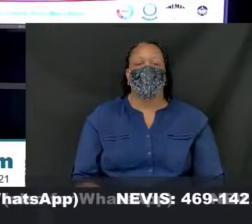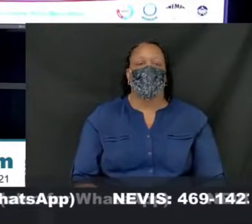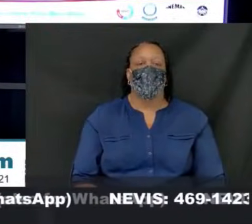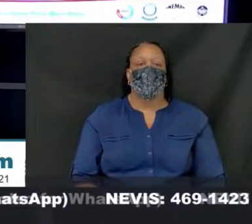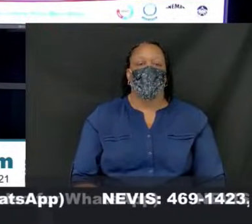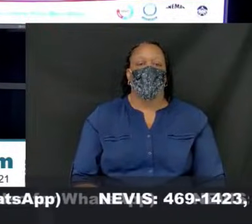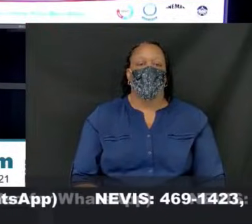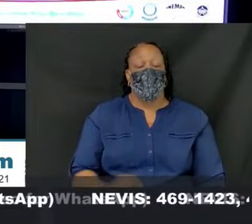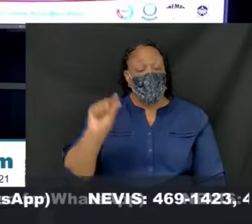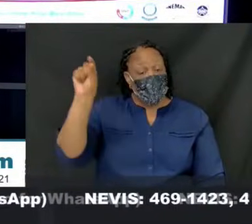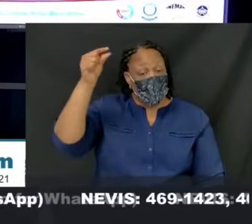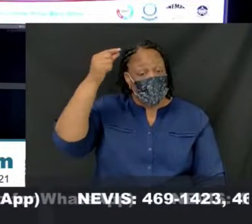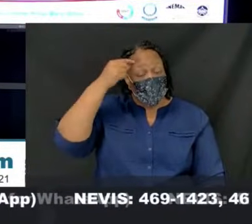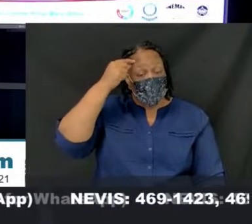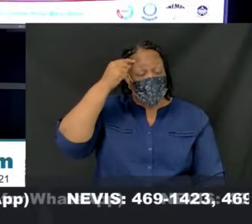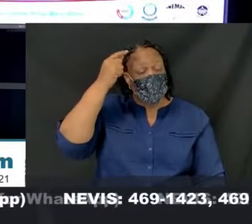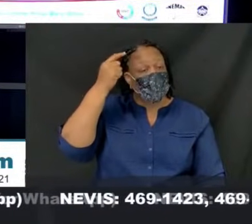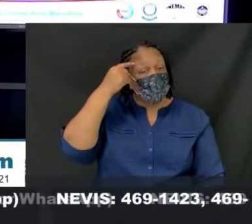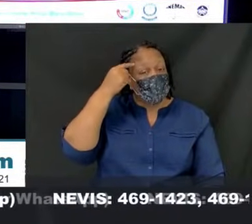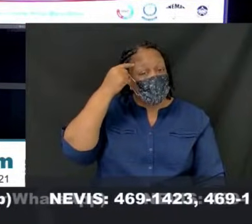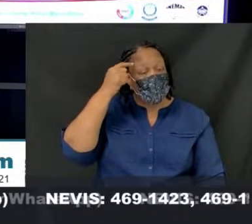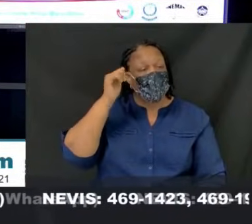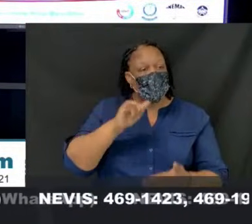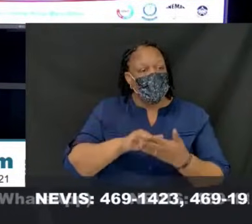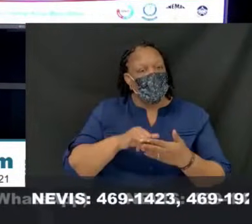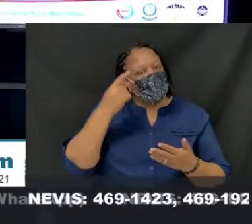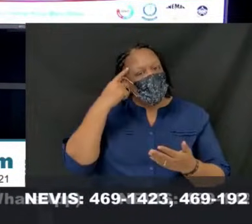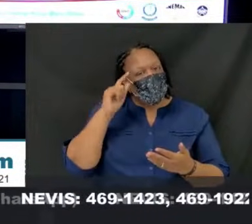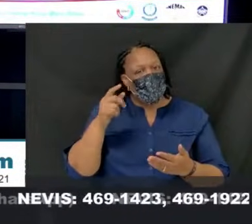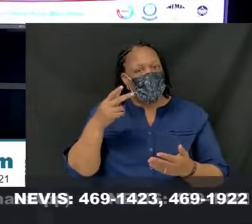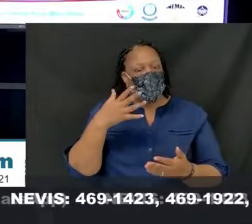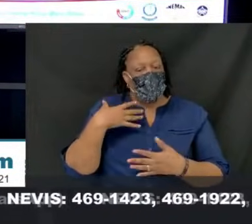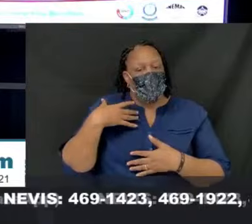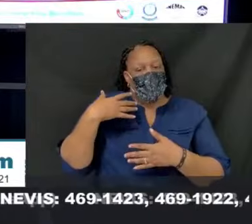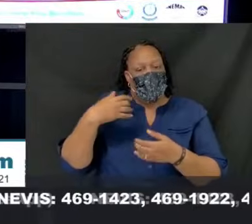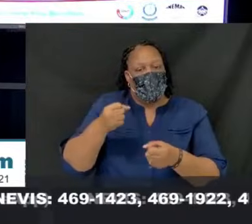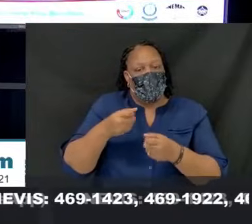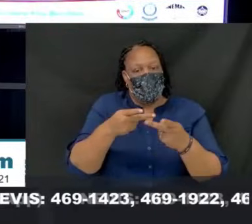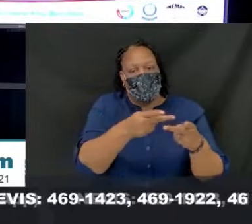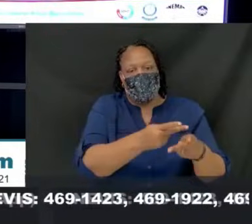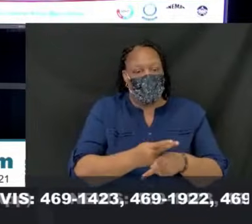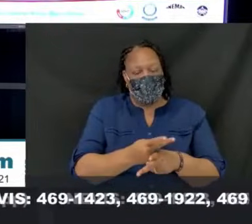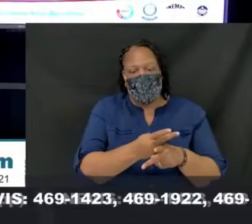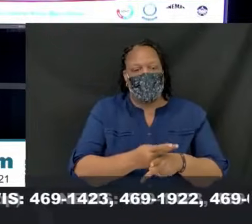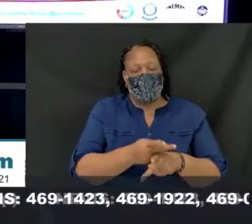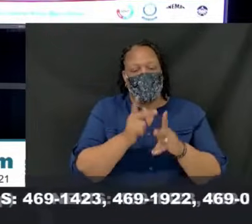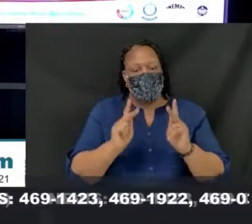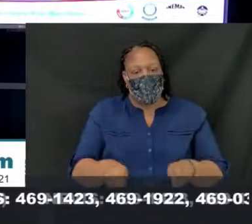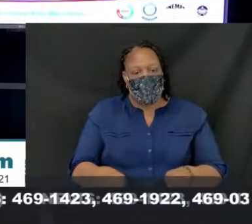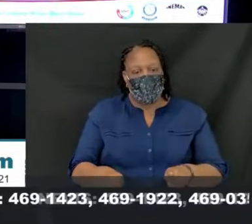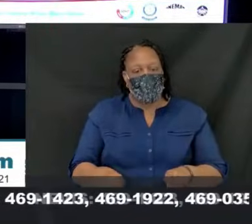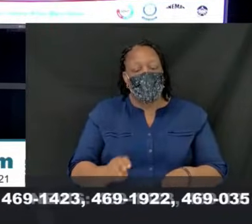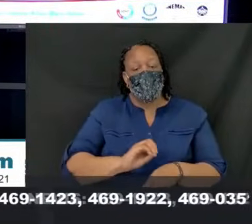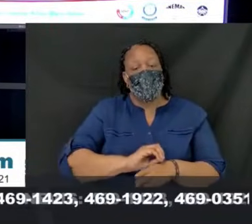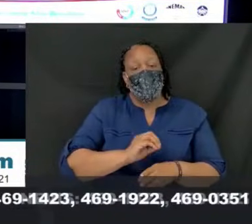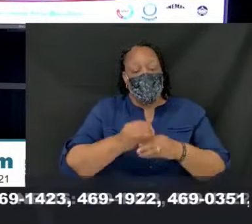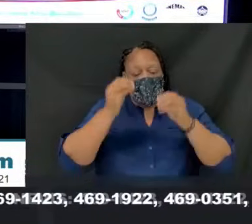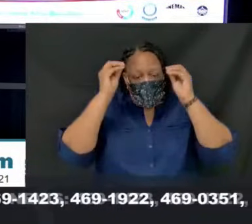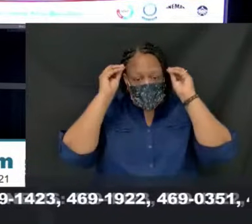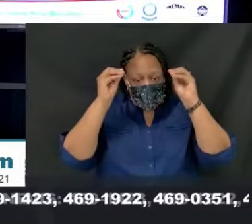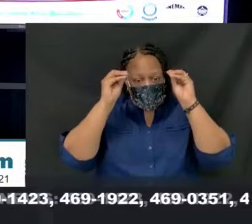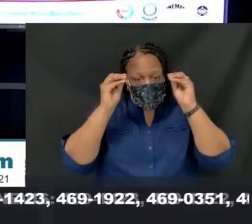of the view that in the event of healthcare, in the case of healthcare workers, persons who teach other people's